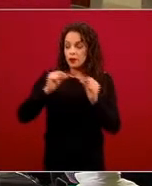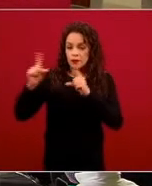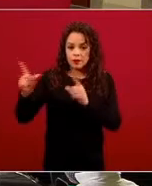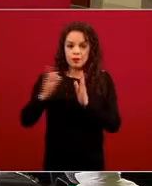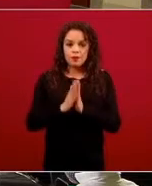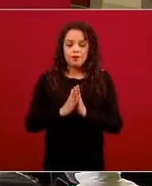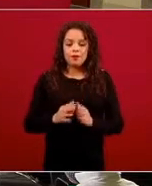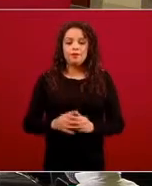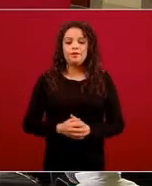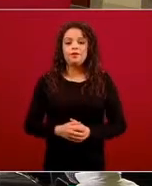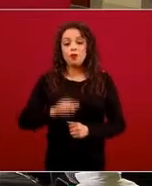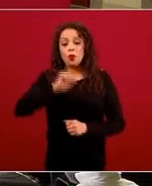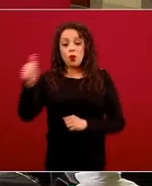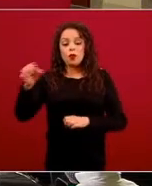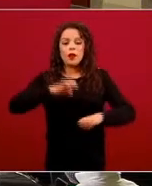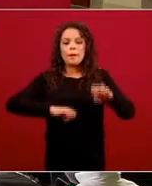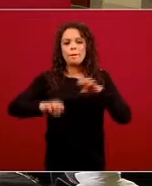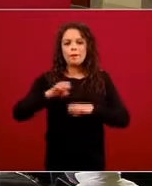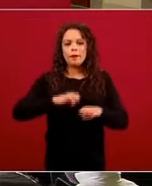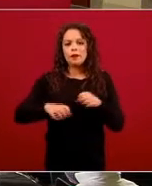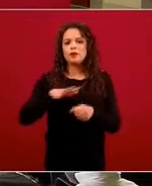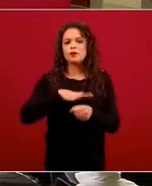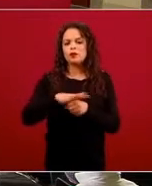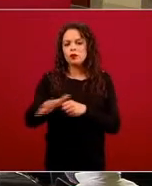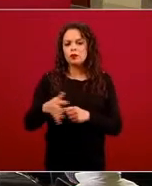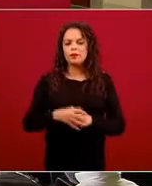Next slide, please.